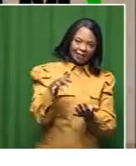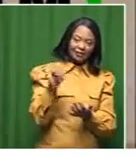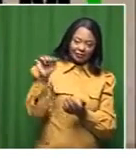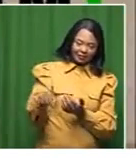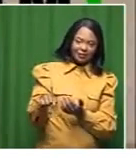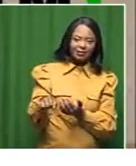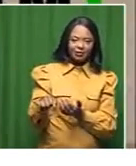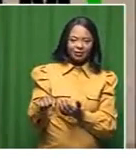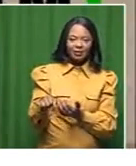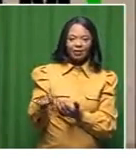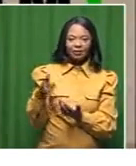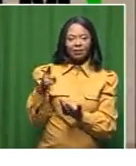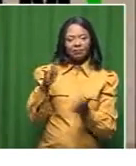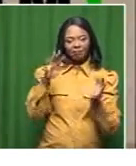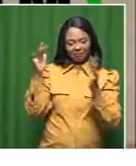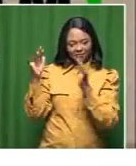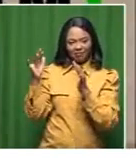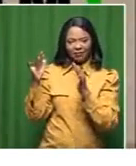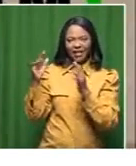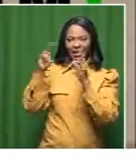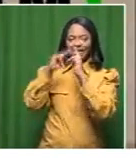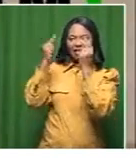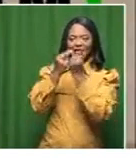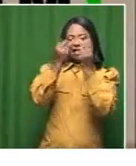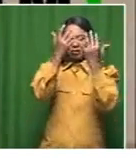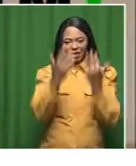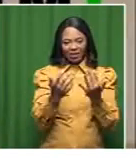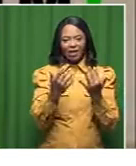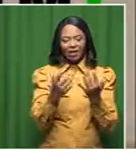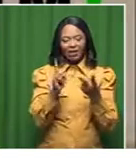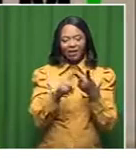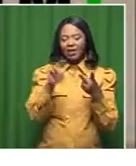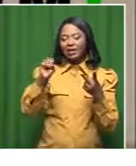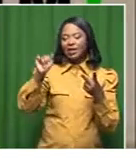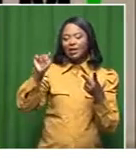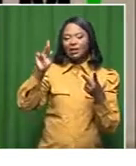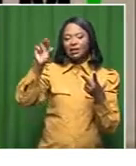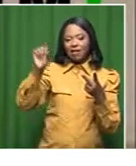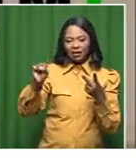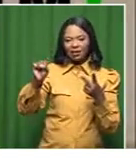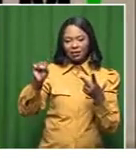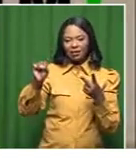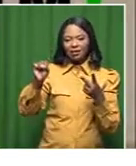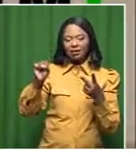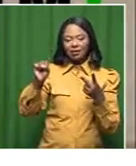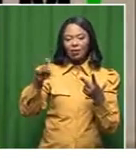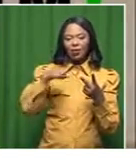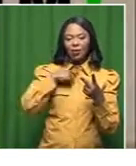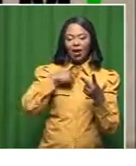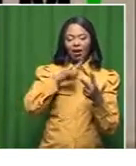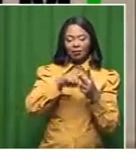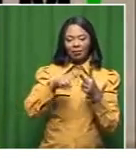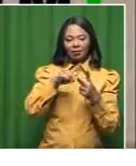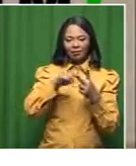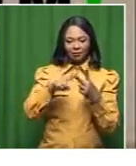actually to give a lot of credit to National Treasury and SARS. I mean, all of these